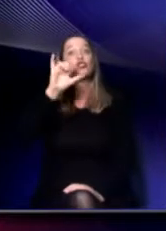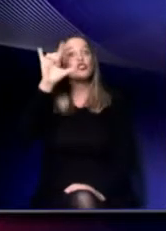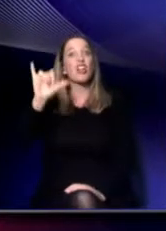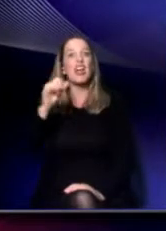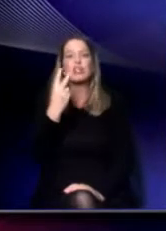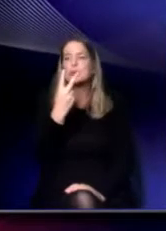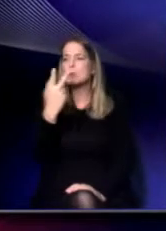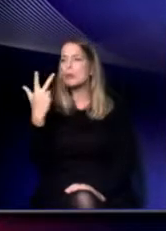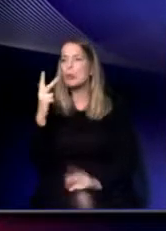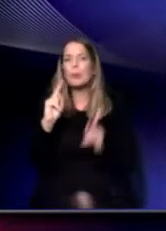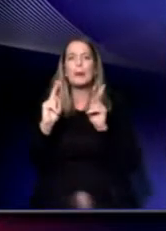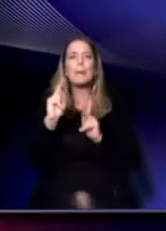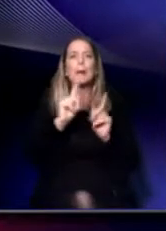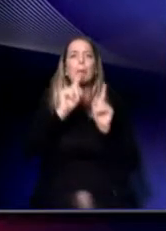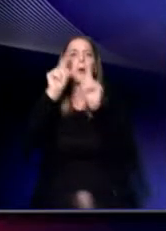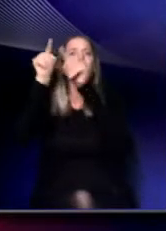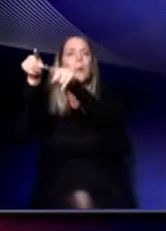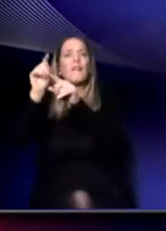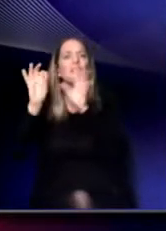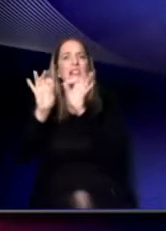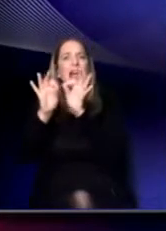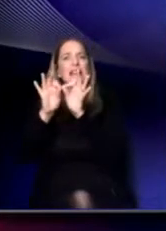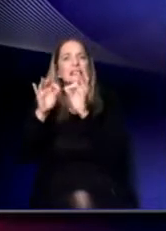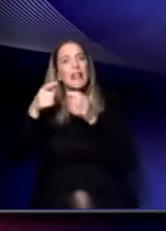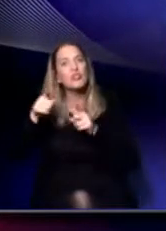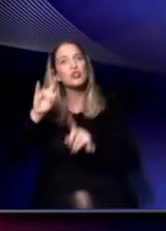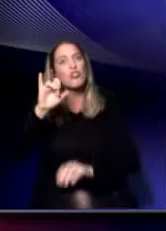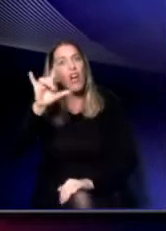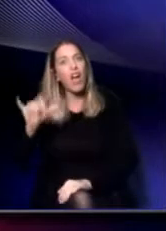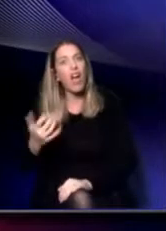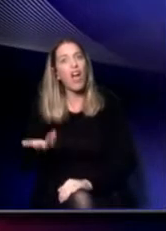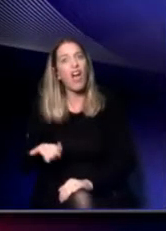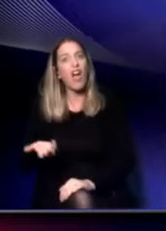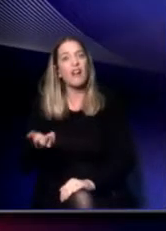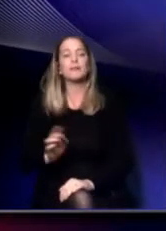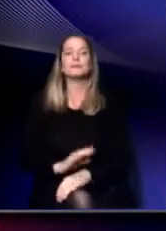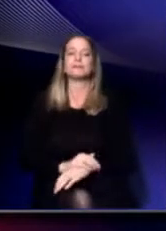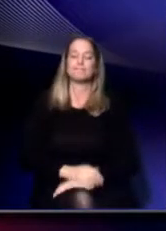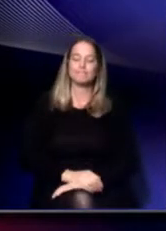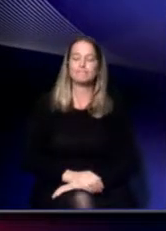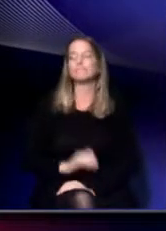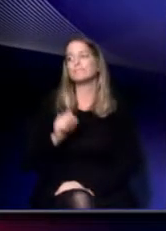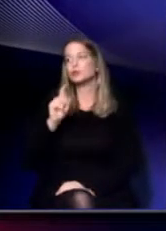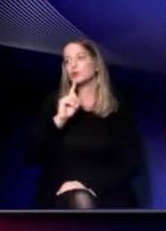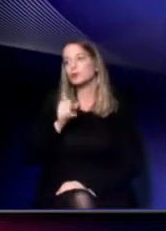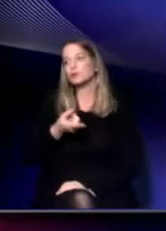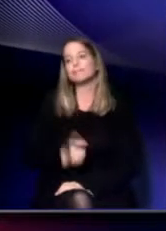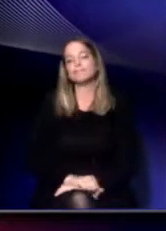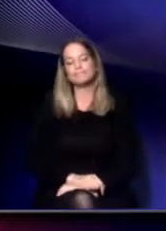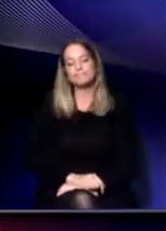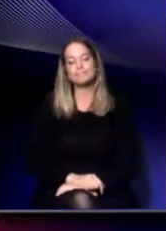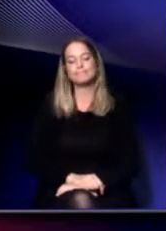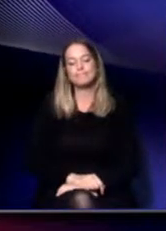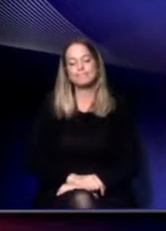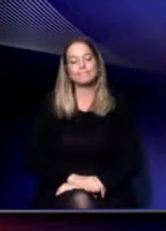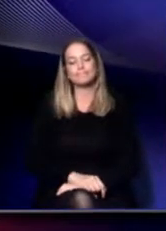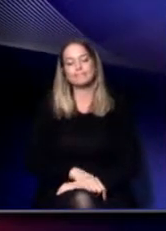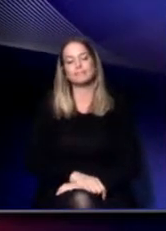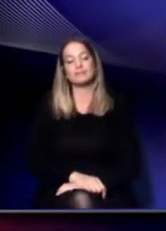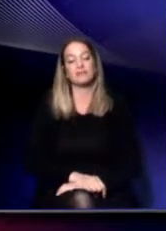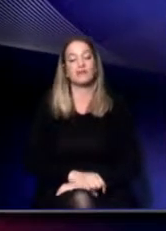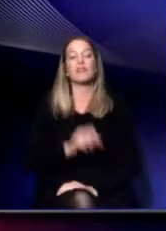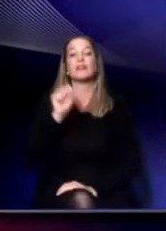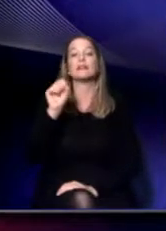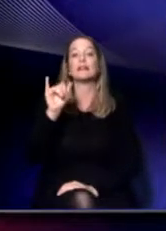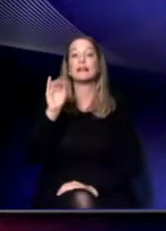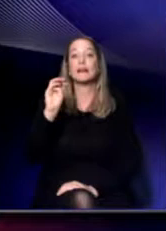July. And Yeah, it's true. So Do we need